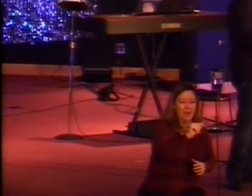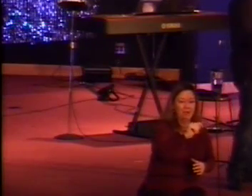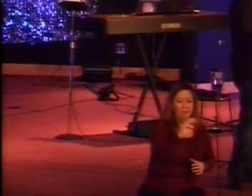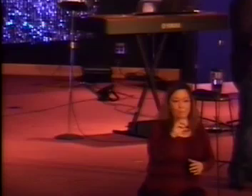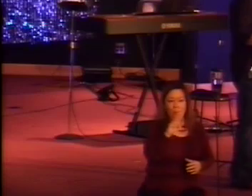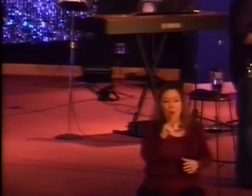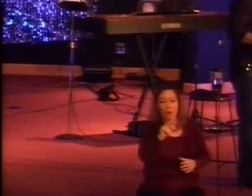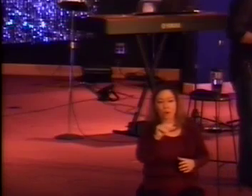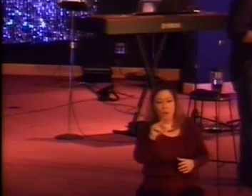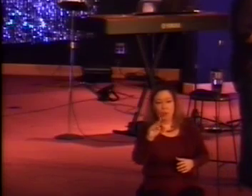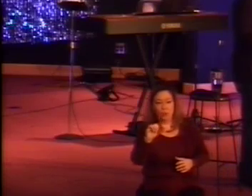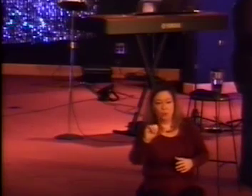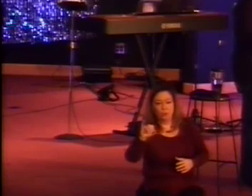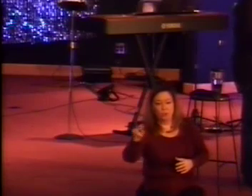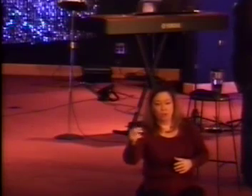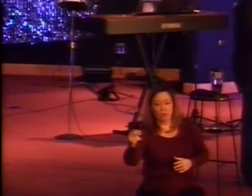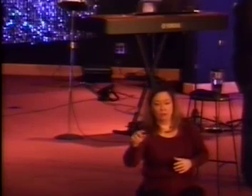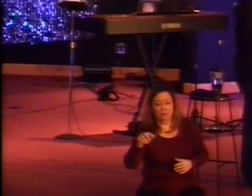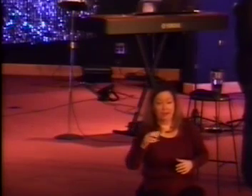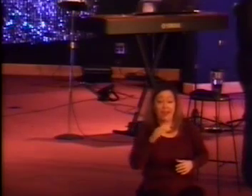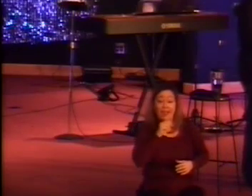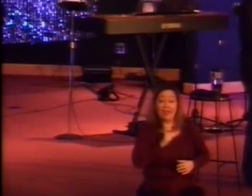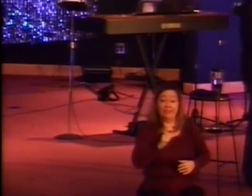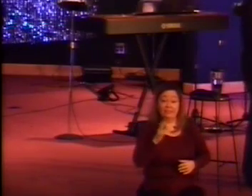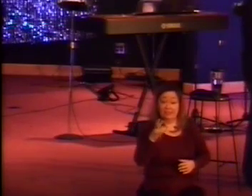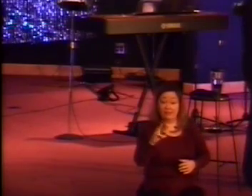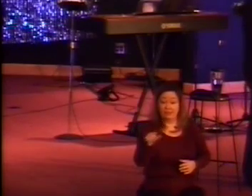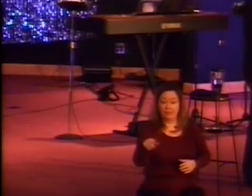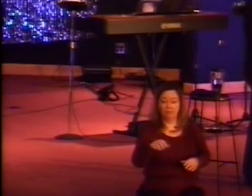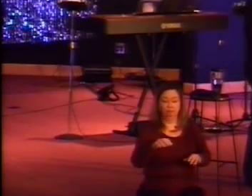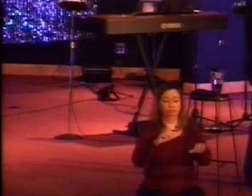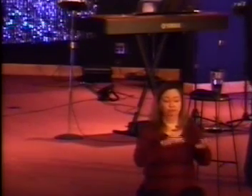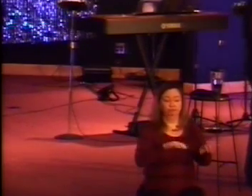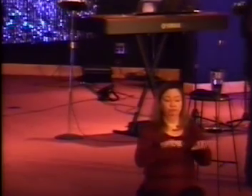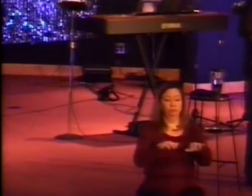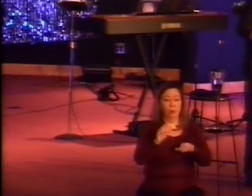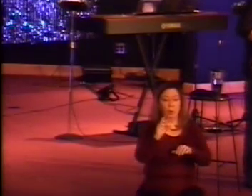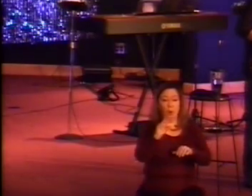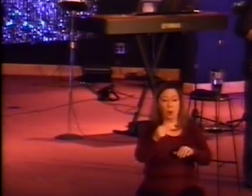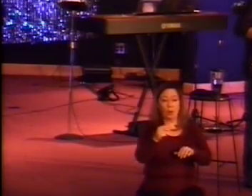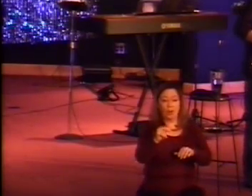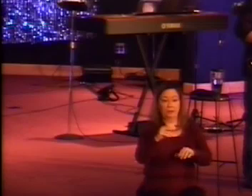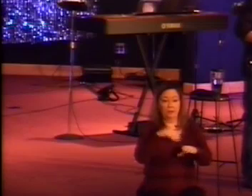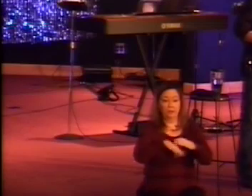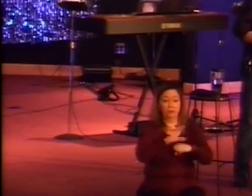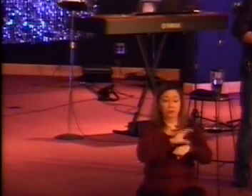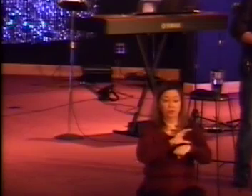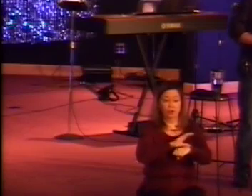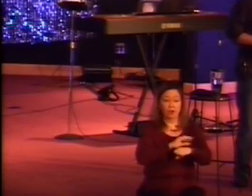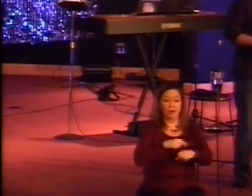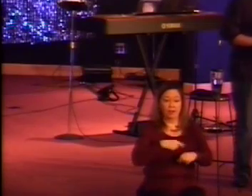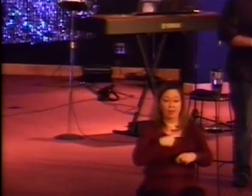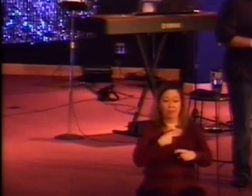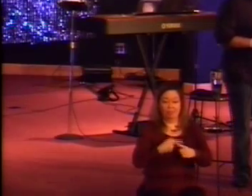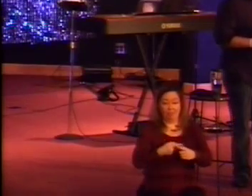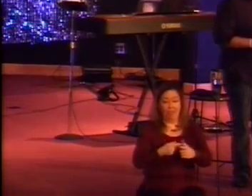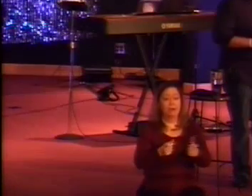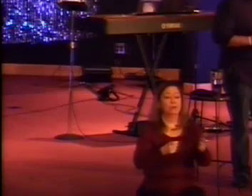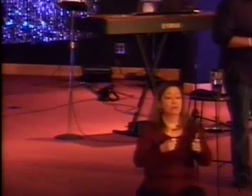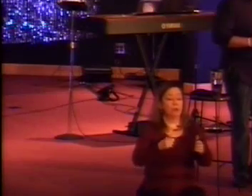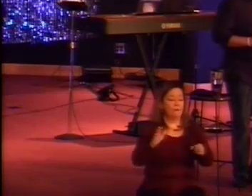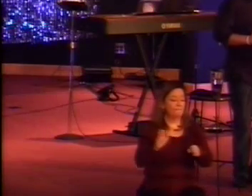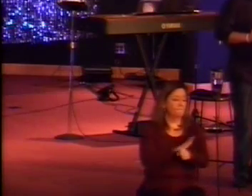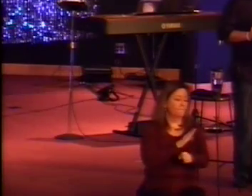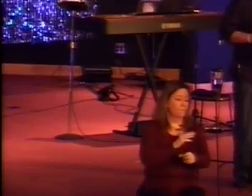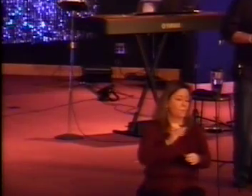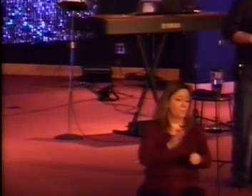the age of 17, Bach became the organist at his church, and very soon after that took over the entire music ministry.